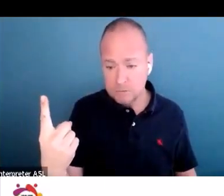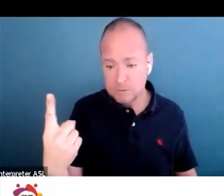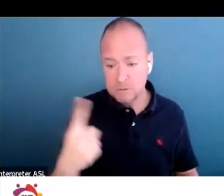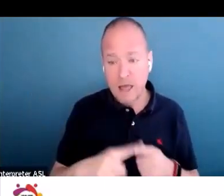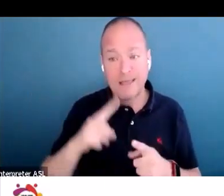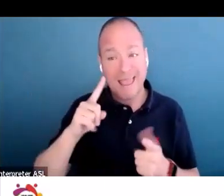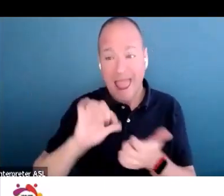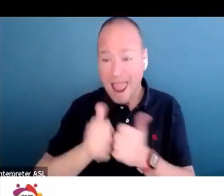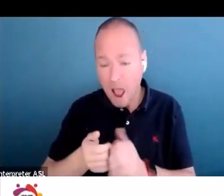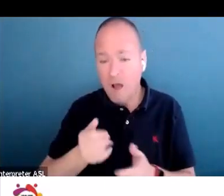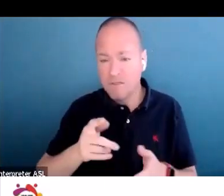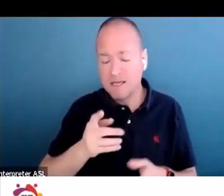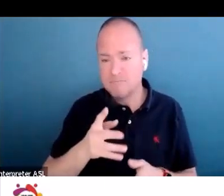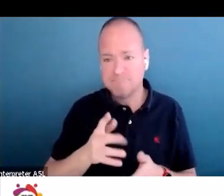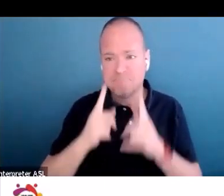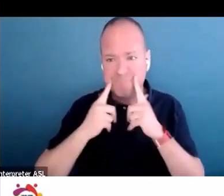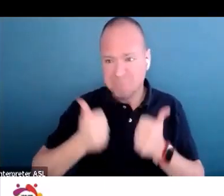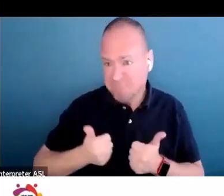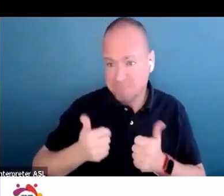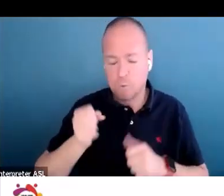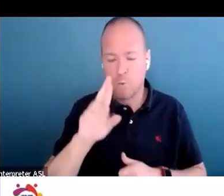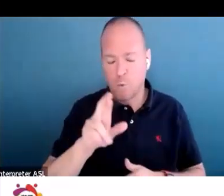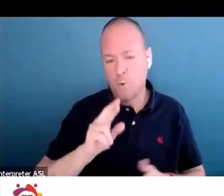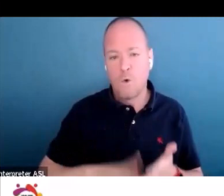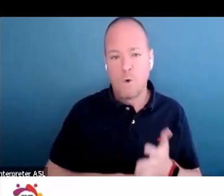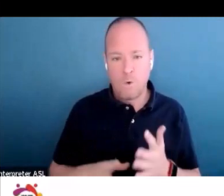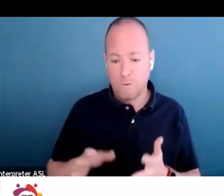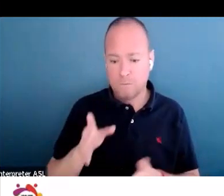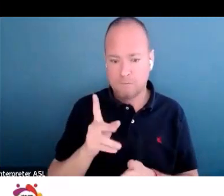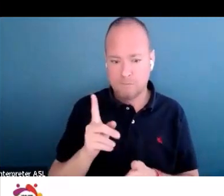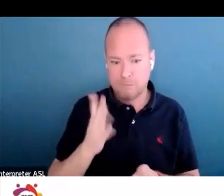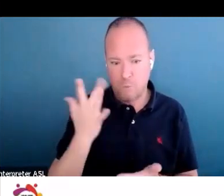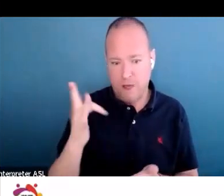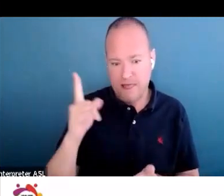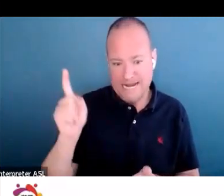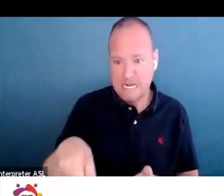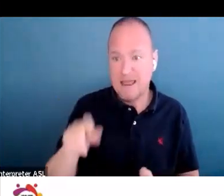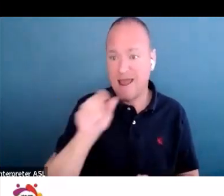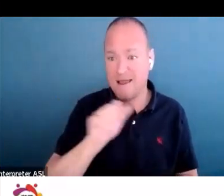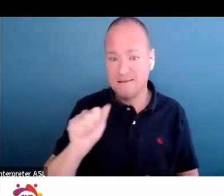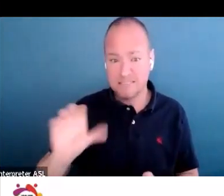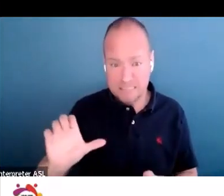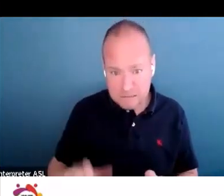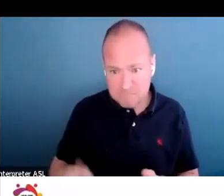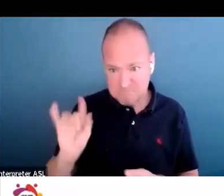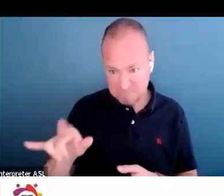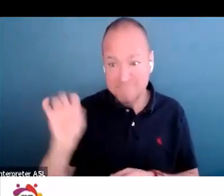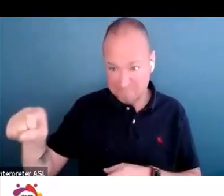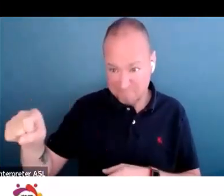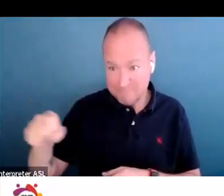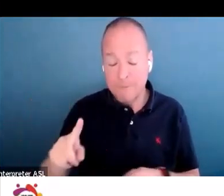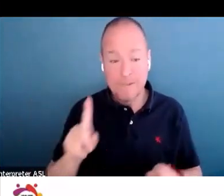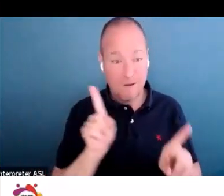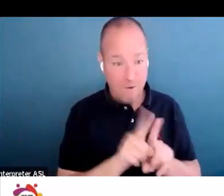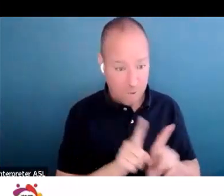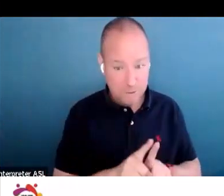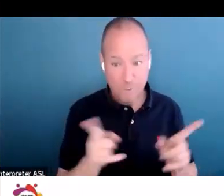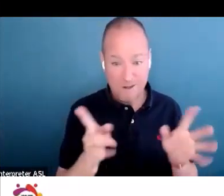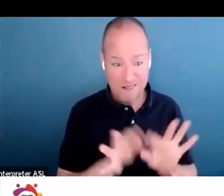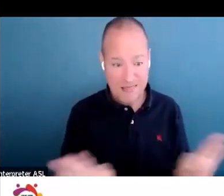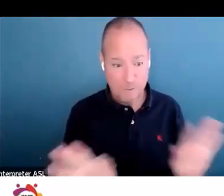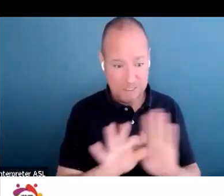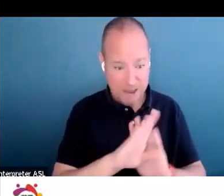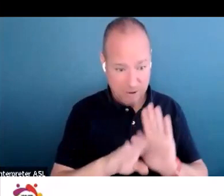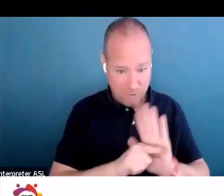etiology or conditions for which the need of AAC is there, but also in terms of language